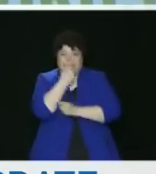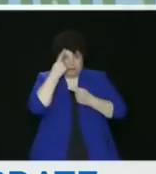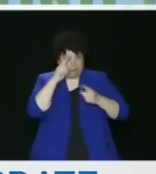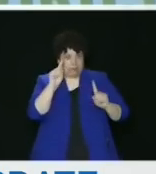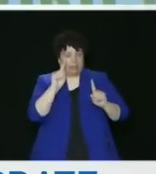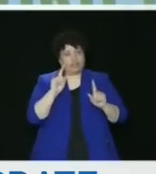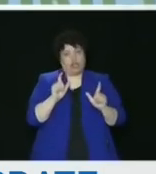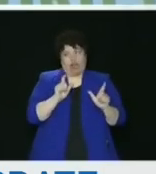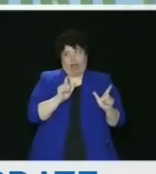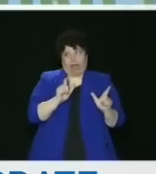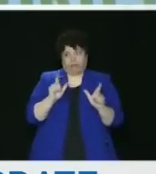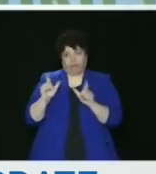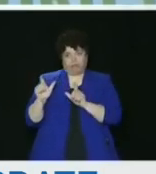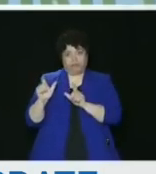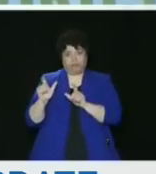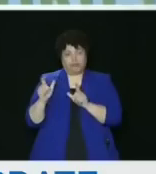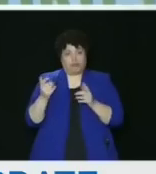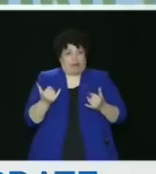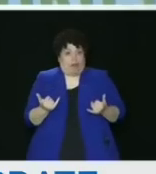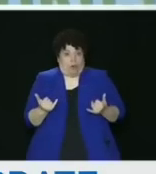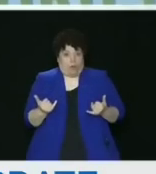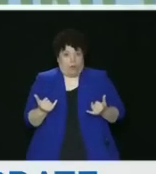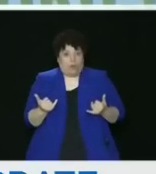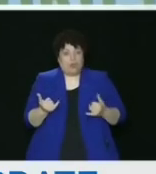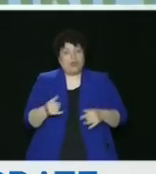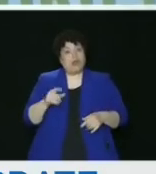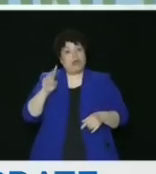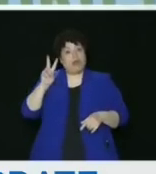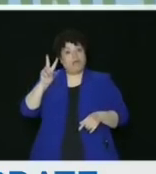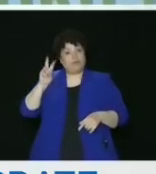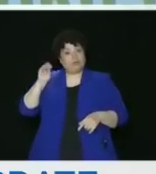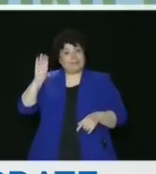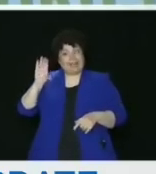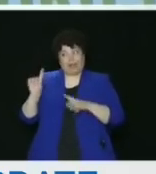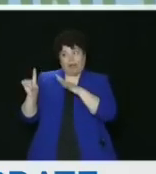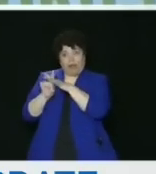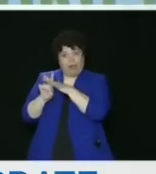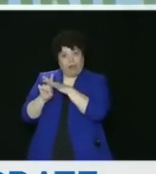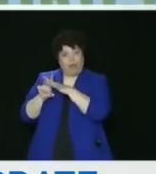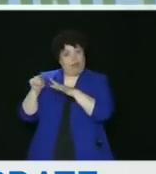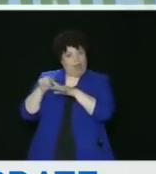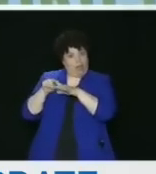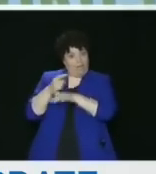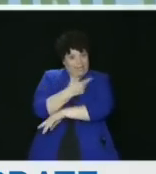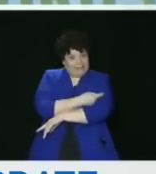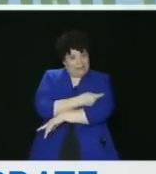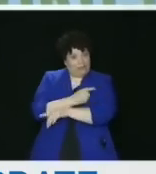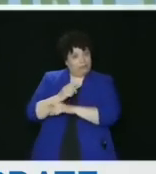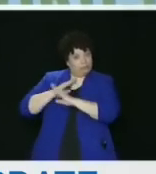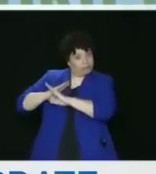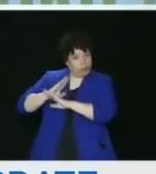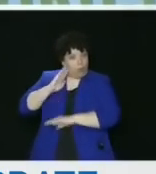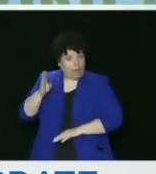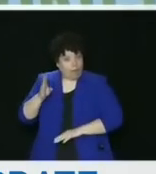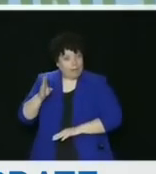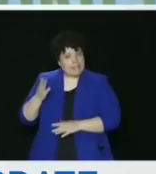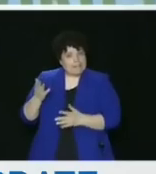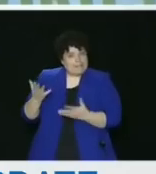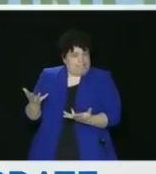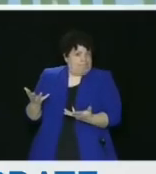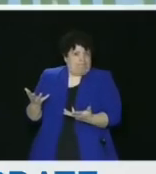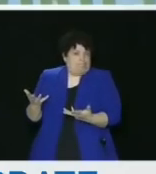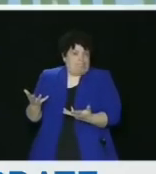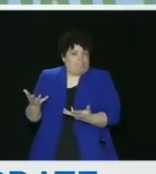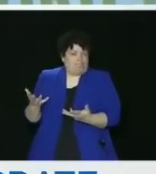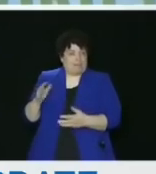are at the moment. Of course, if a variant shifts the vaccine effectiveness, that can be an issue. But